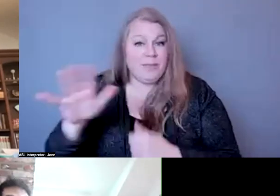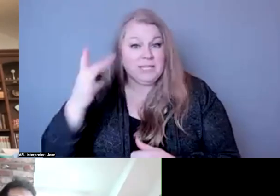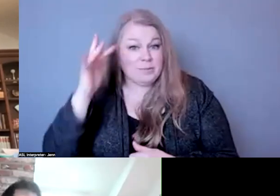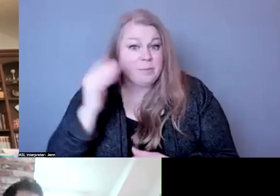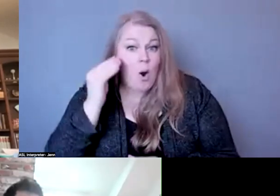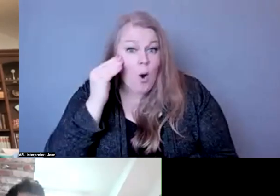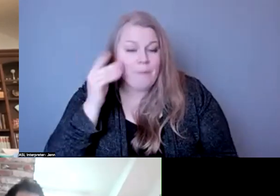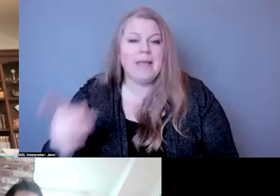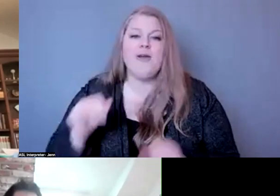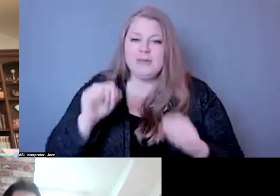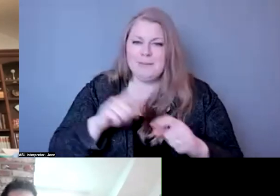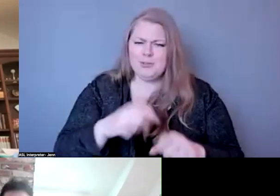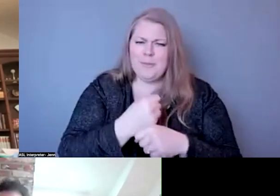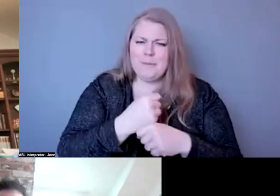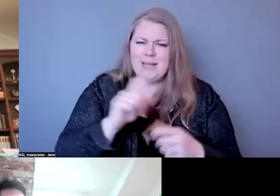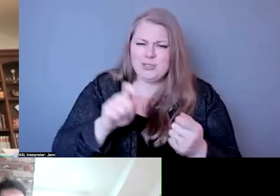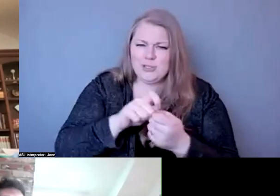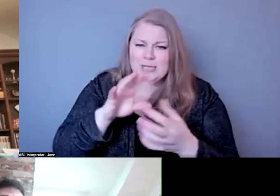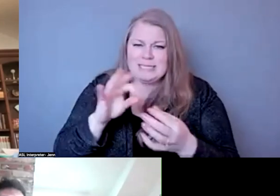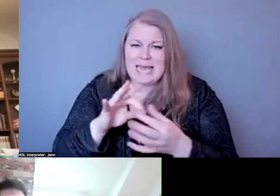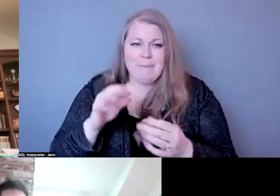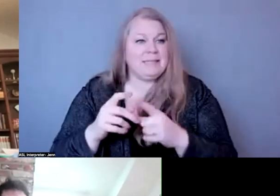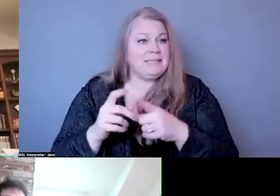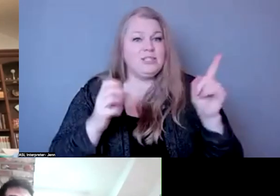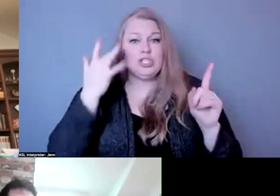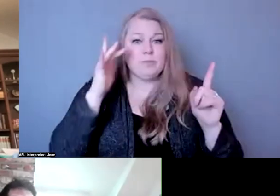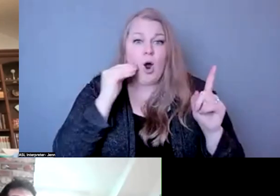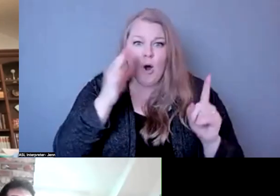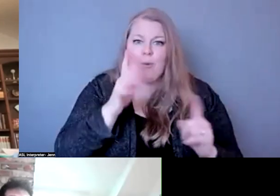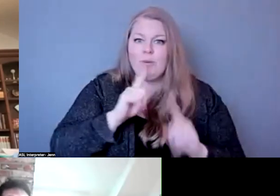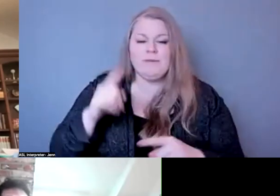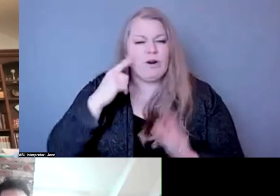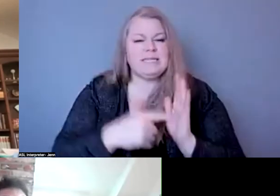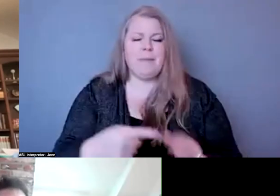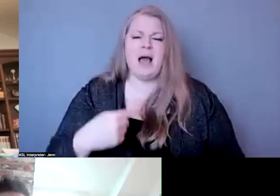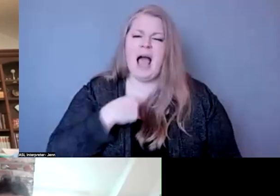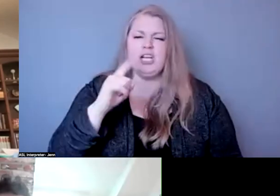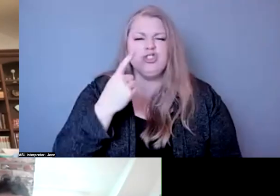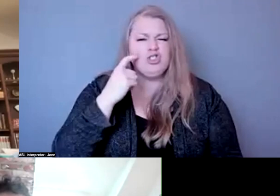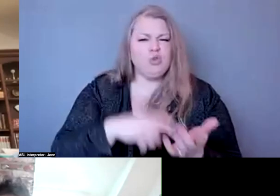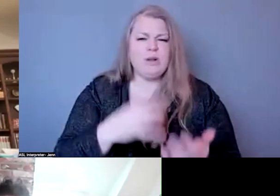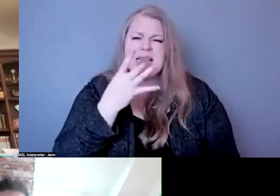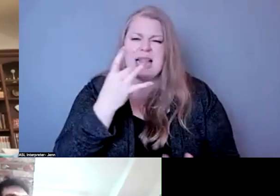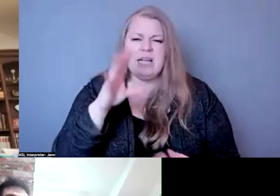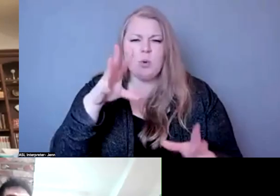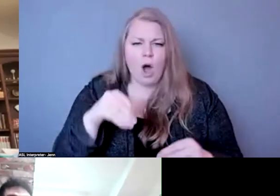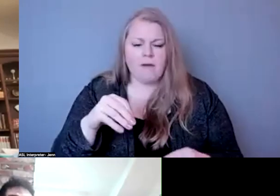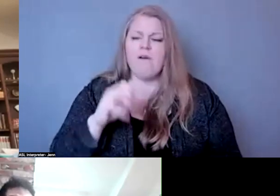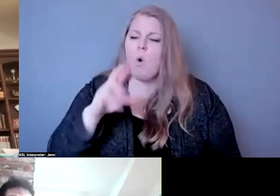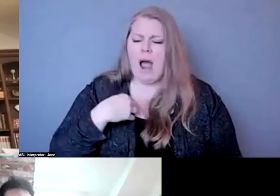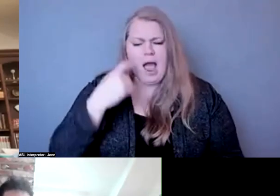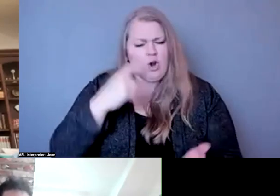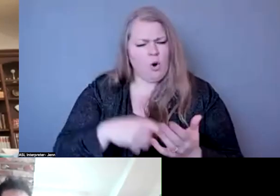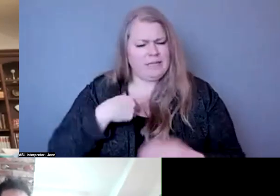was able to make certain statements, and then the smart home would respond. For example, he said, I just noticed the lights were off, or I just noticed I'm sitting